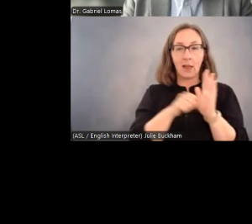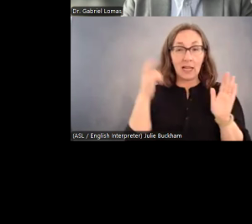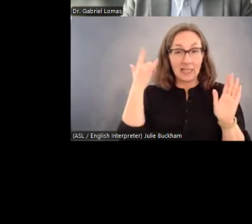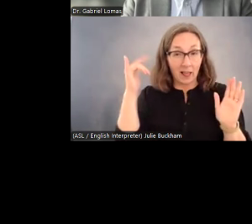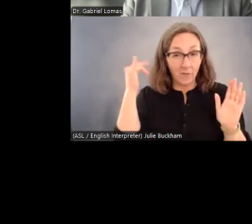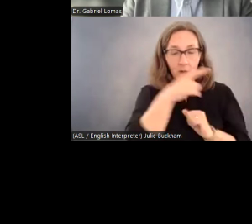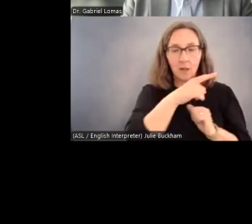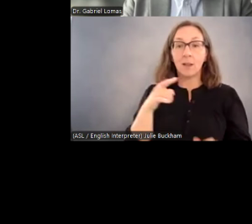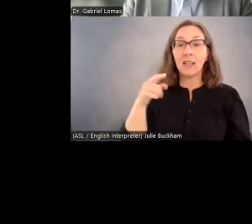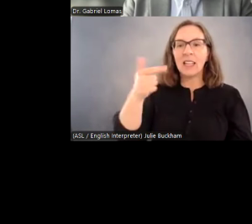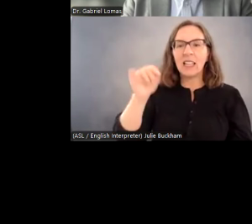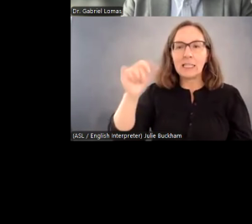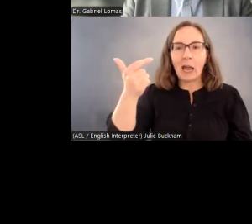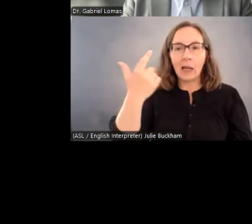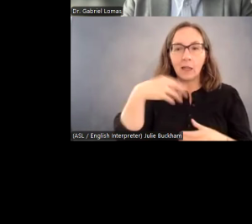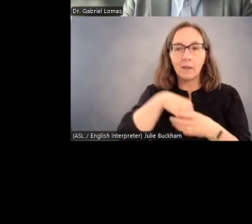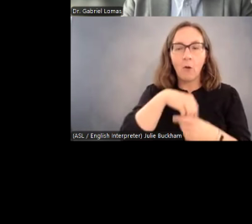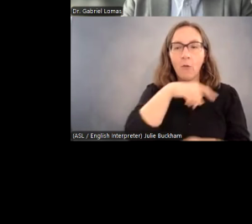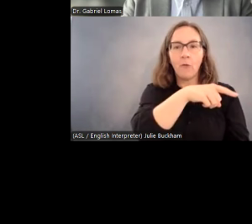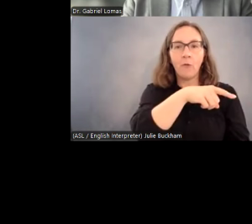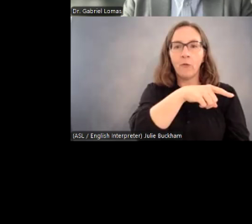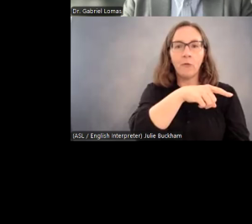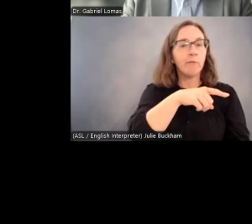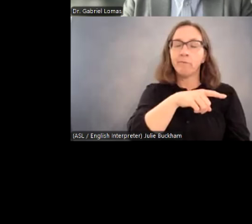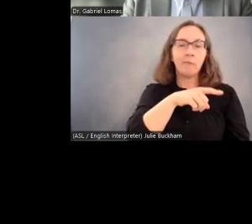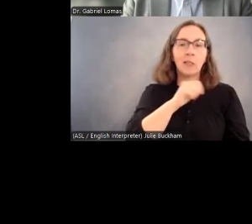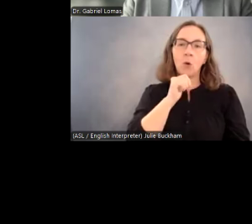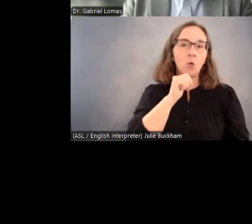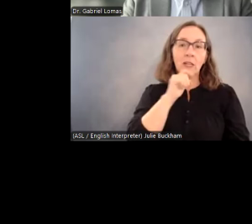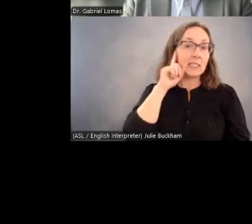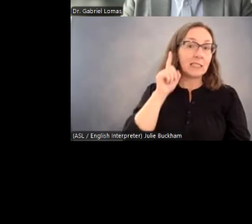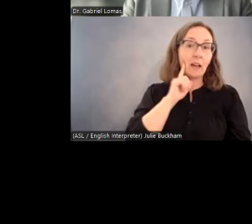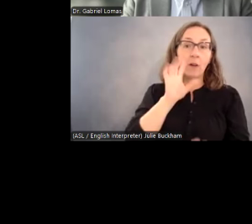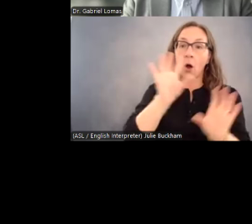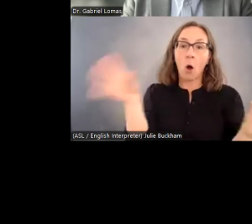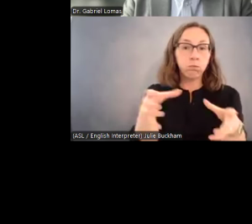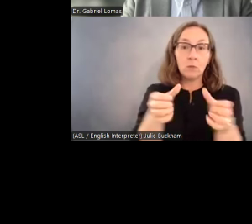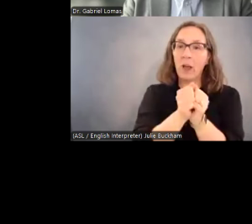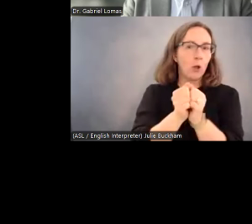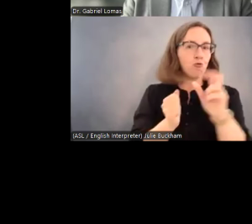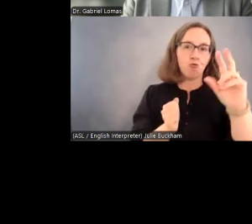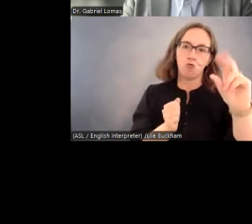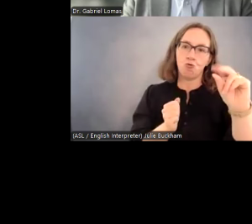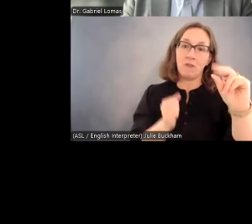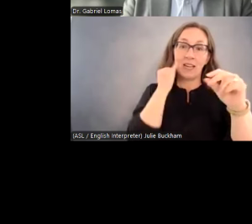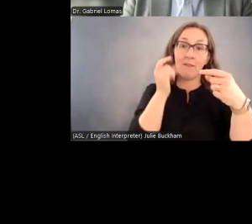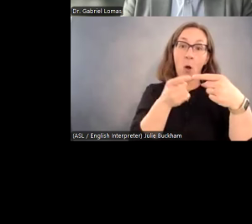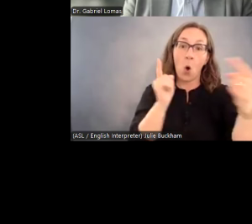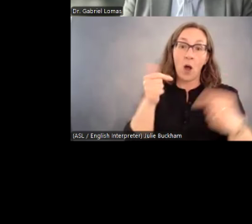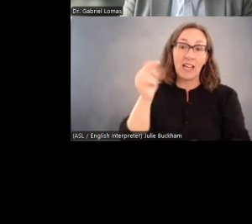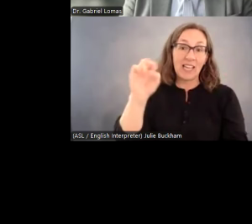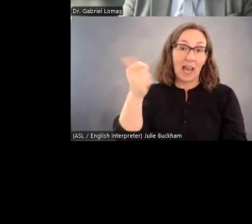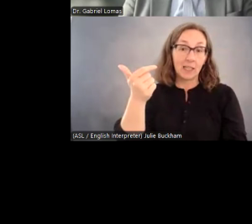gang activity, they do not house inmates together if they are deaf, because if they're in an opposing gang, that would